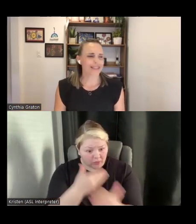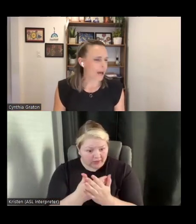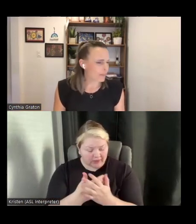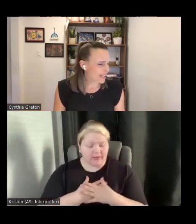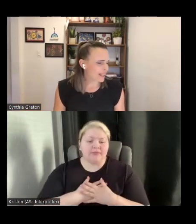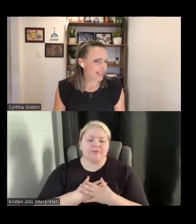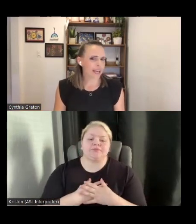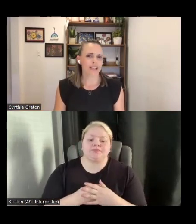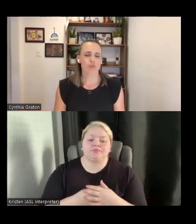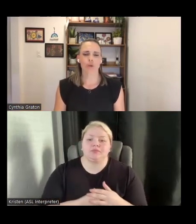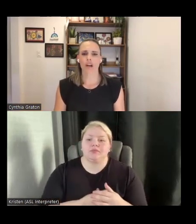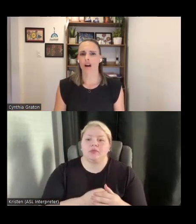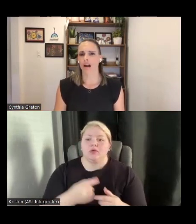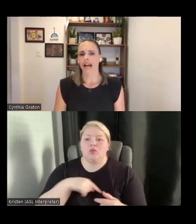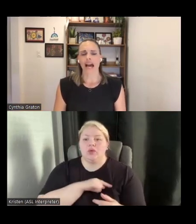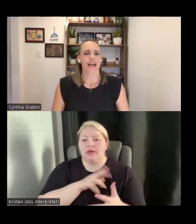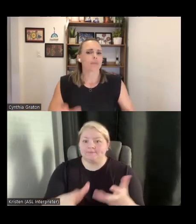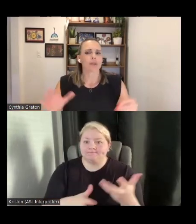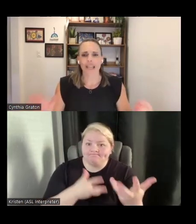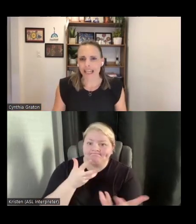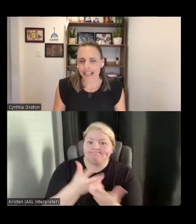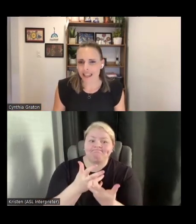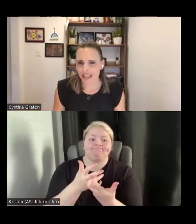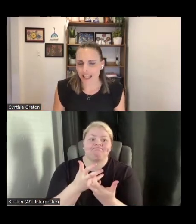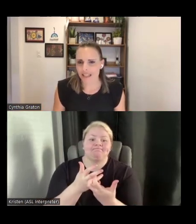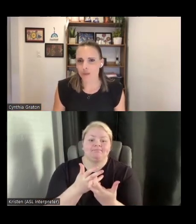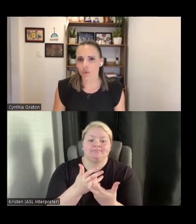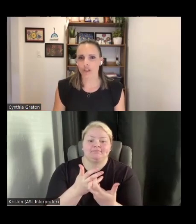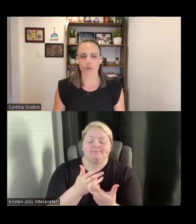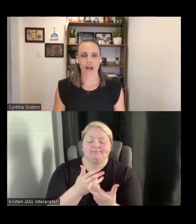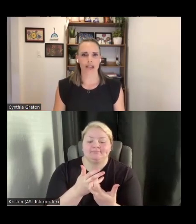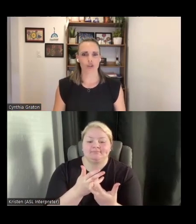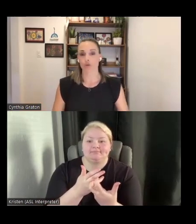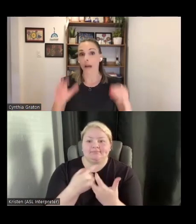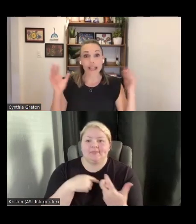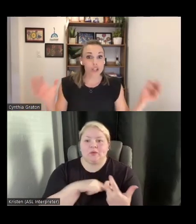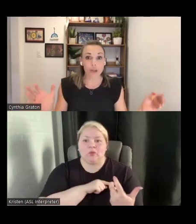are adapting things. We are accommodating things. We